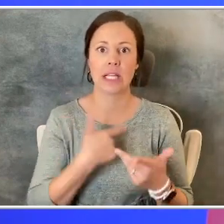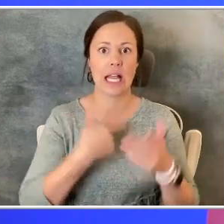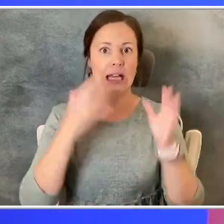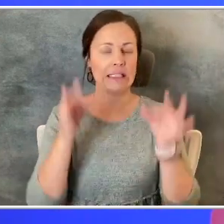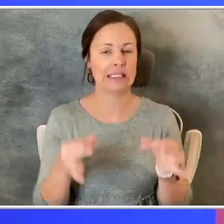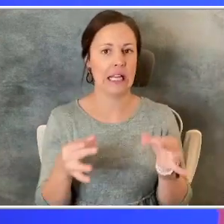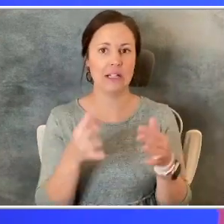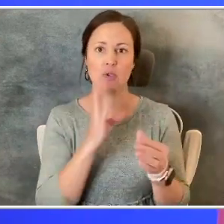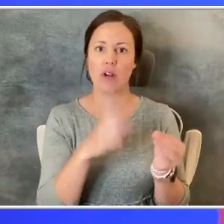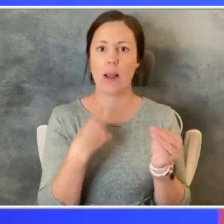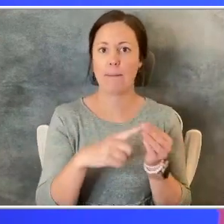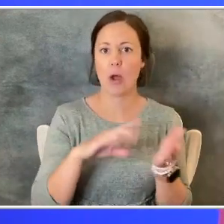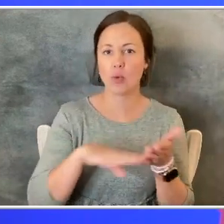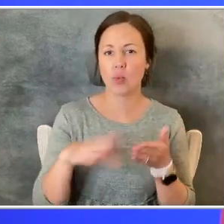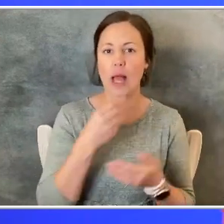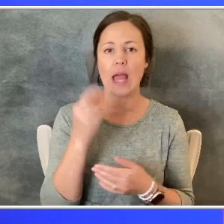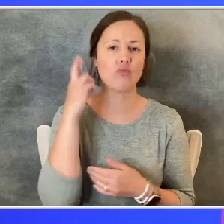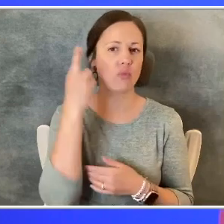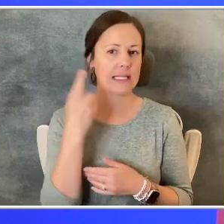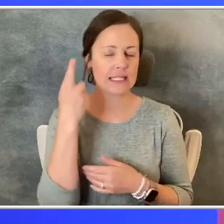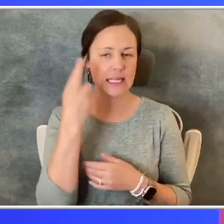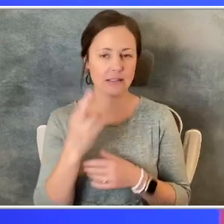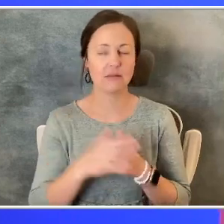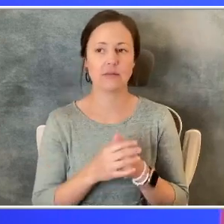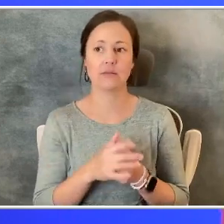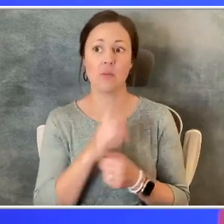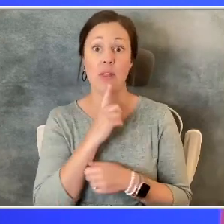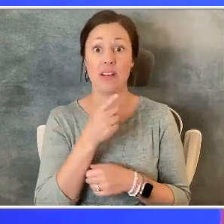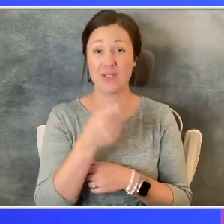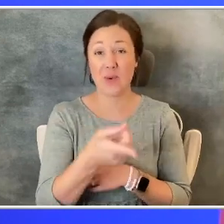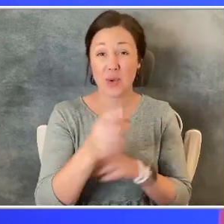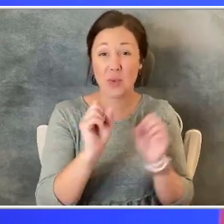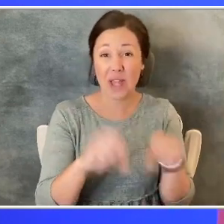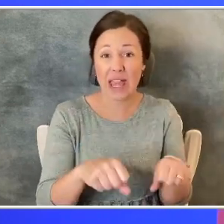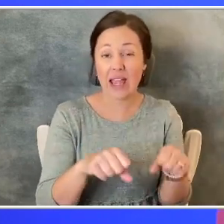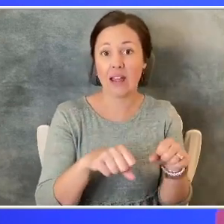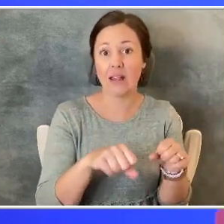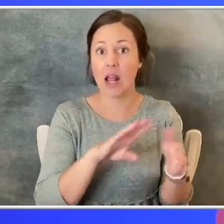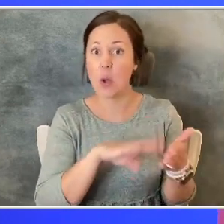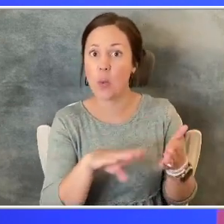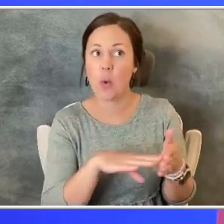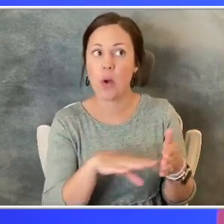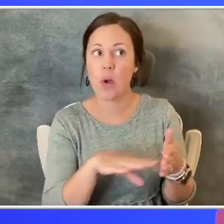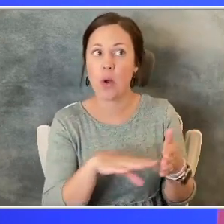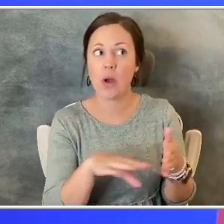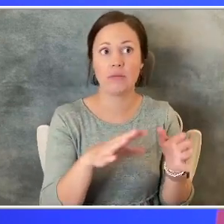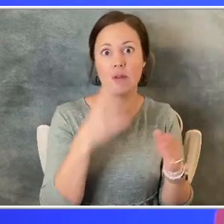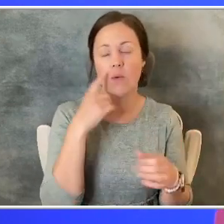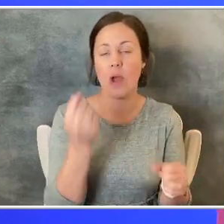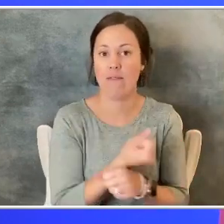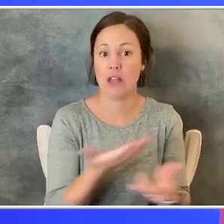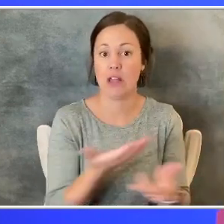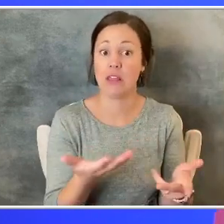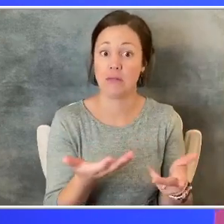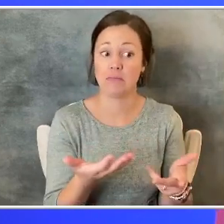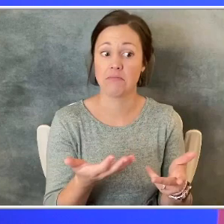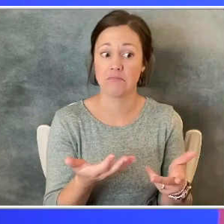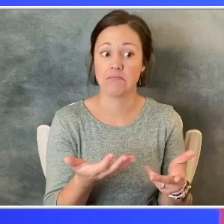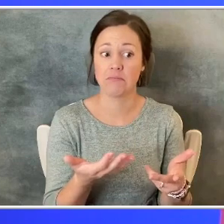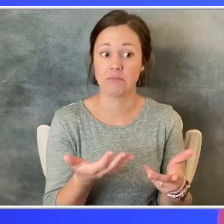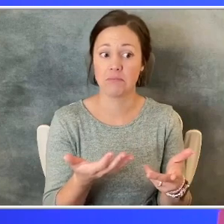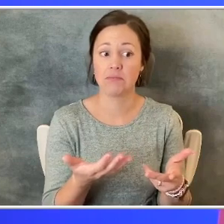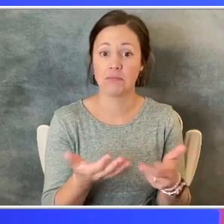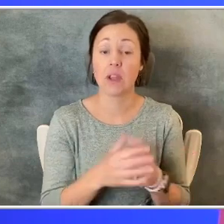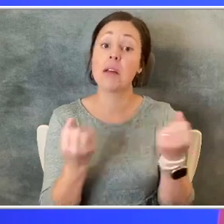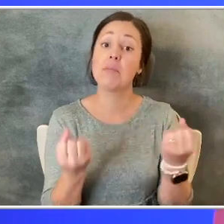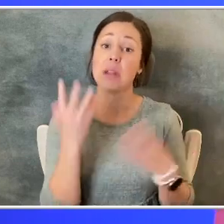and reasons. And you can make excuses for everything. And there are a lot of people who actually have reasons why they can't do